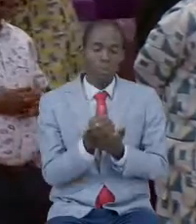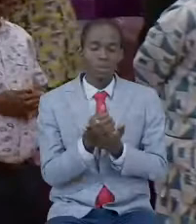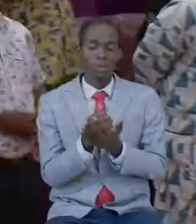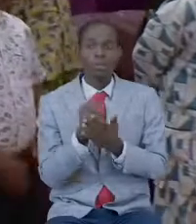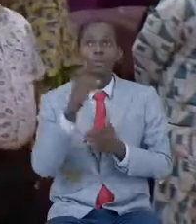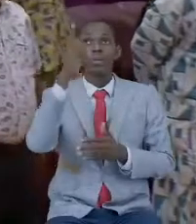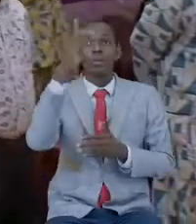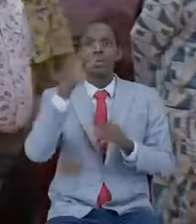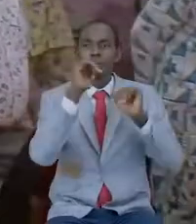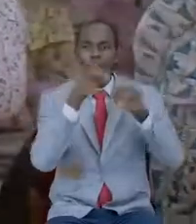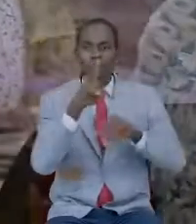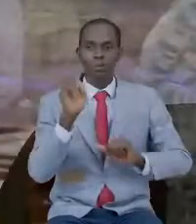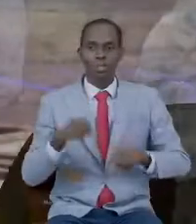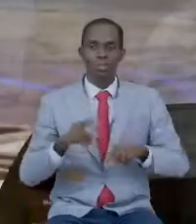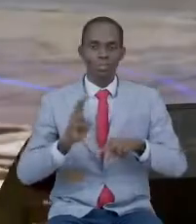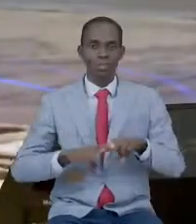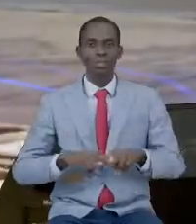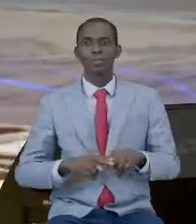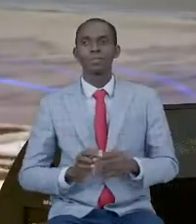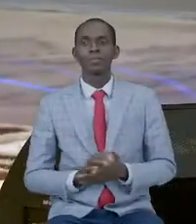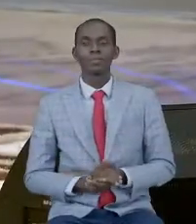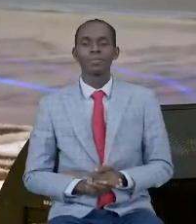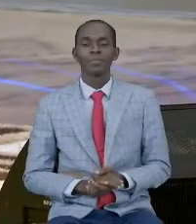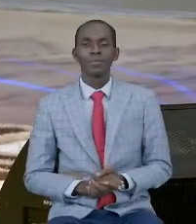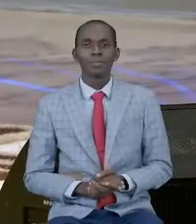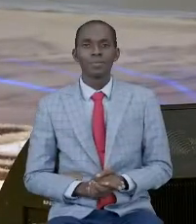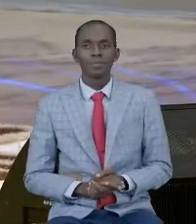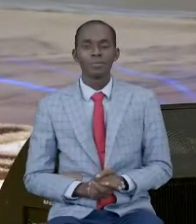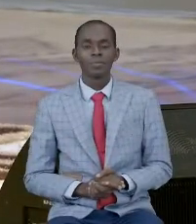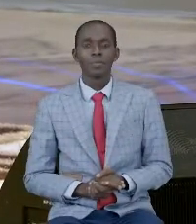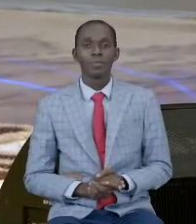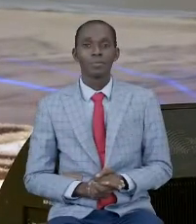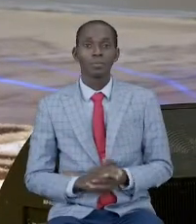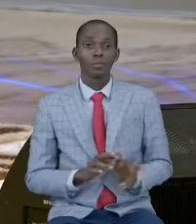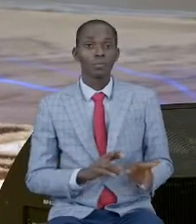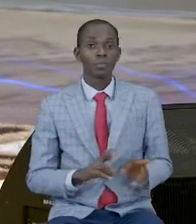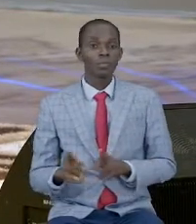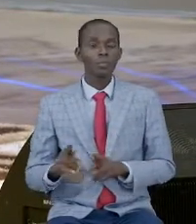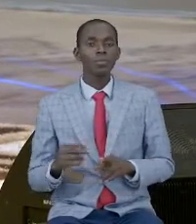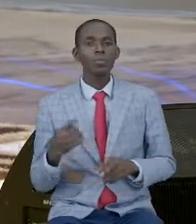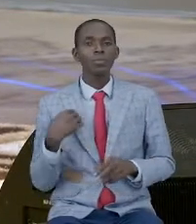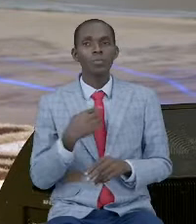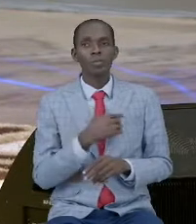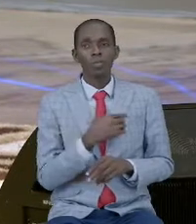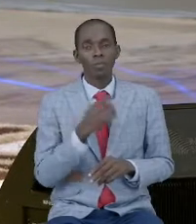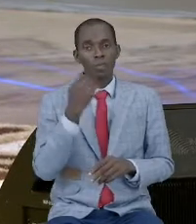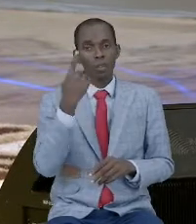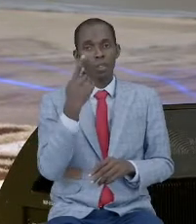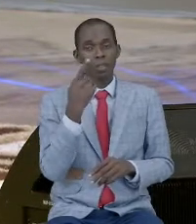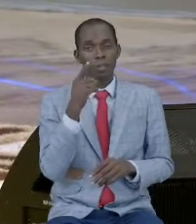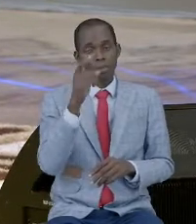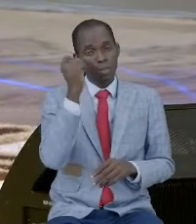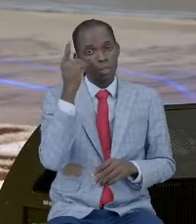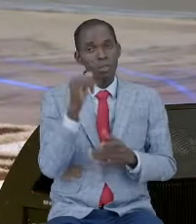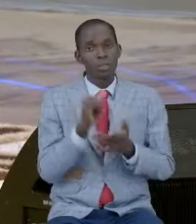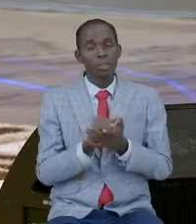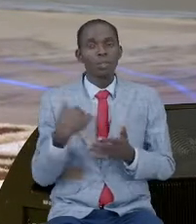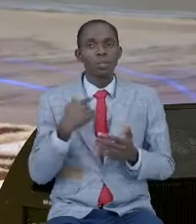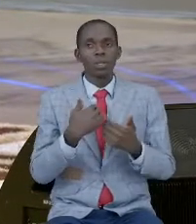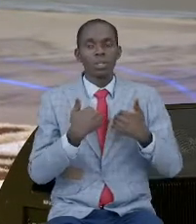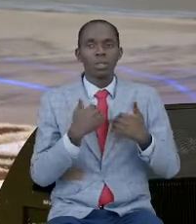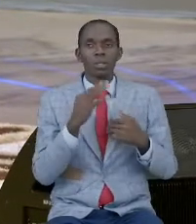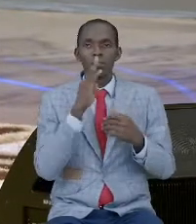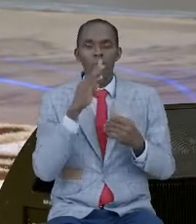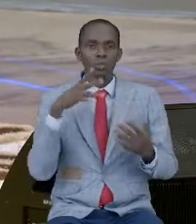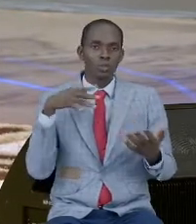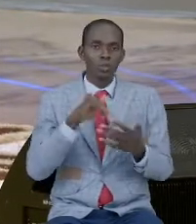God bless you. You can sit down. Already you understand we've been studying from the epistle of Paul the